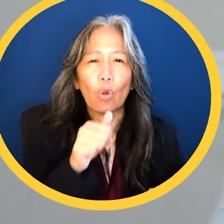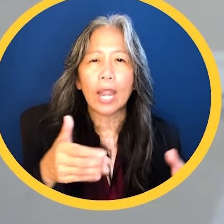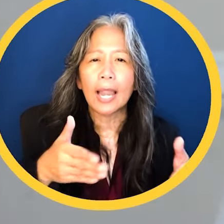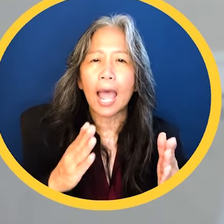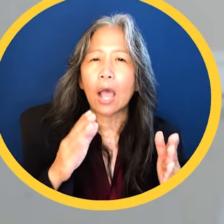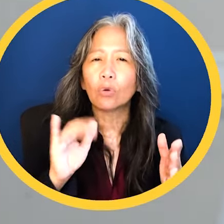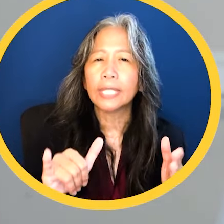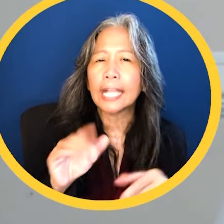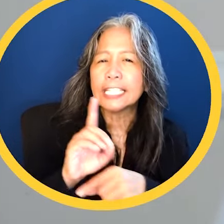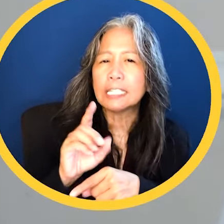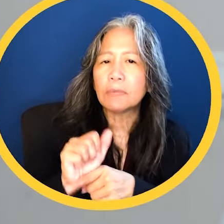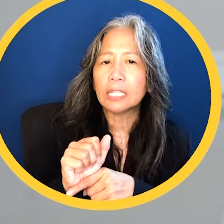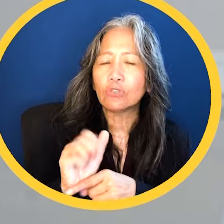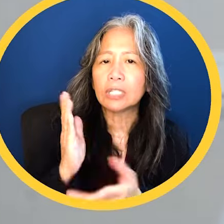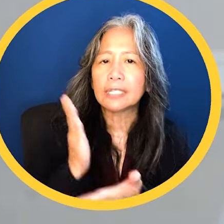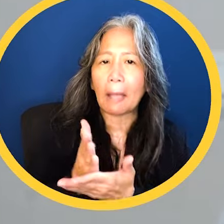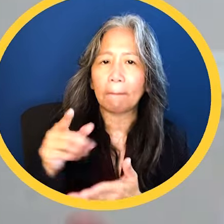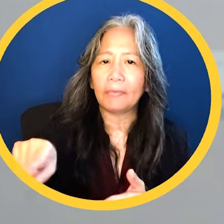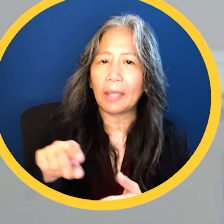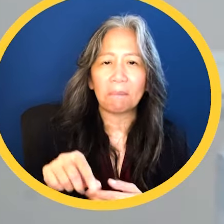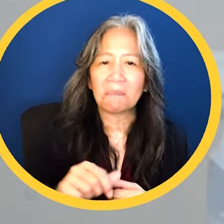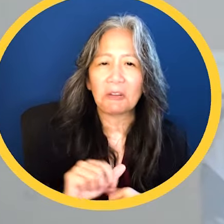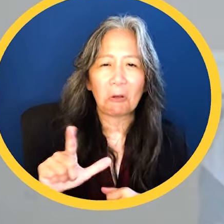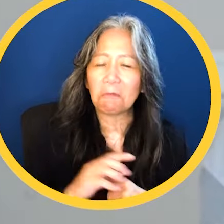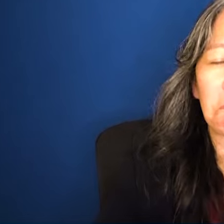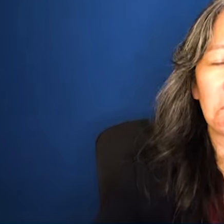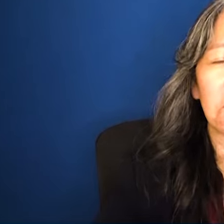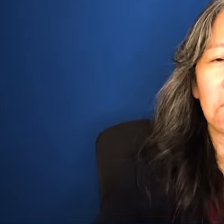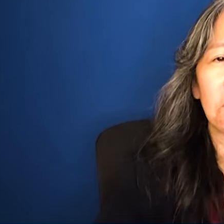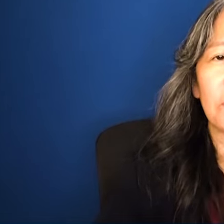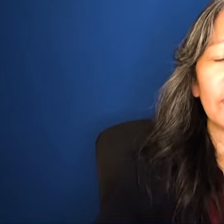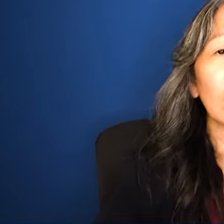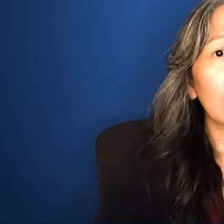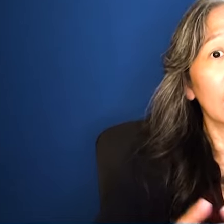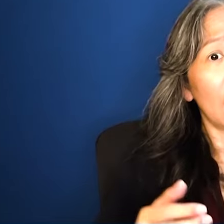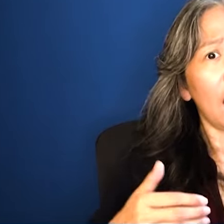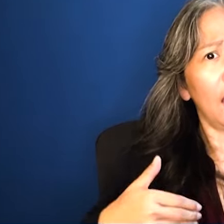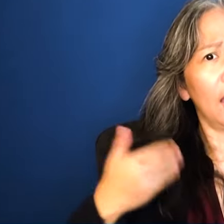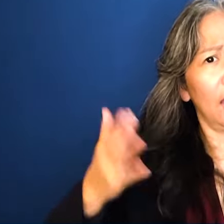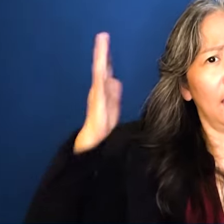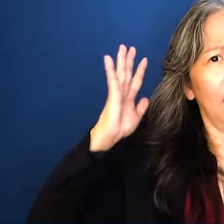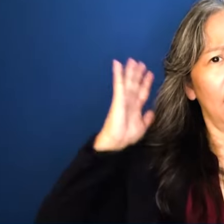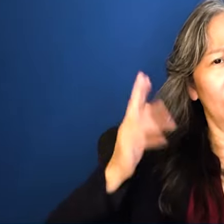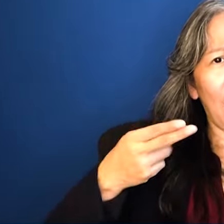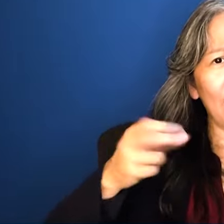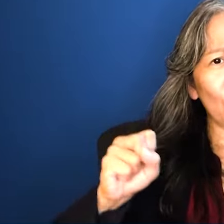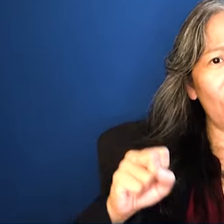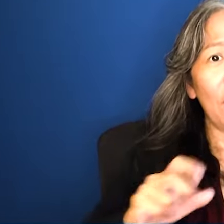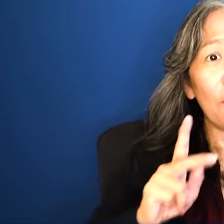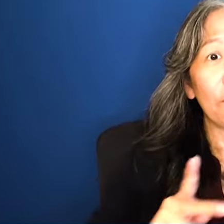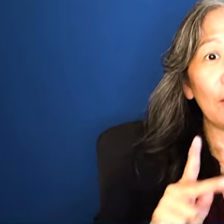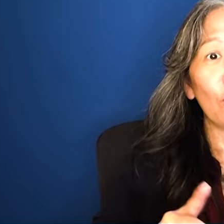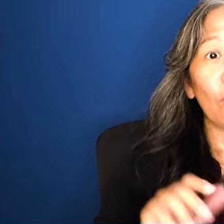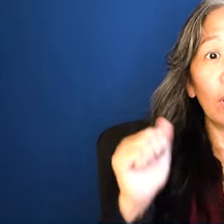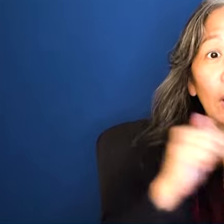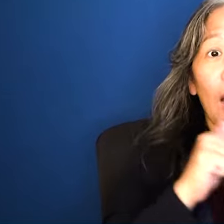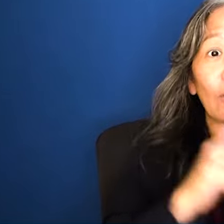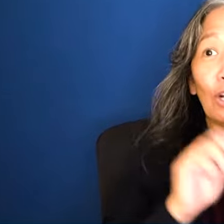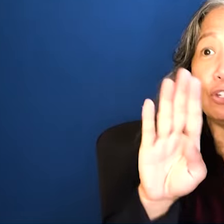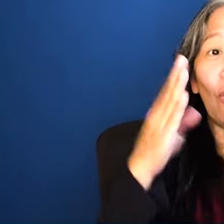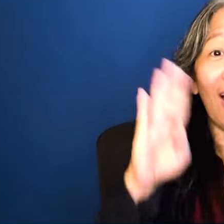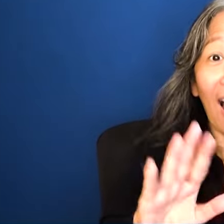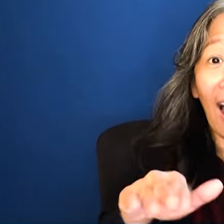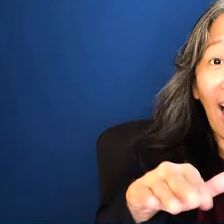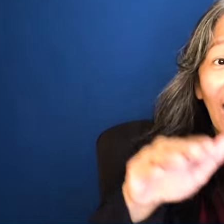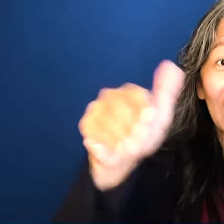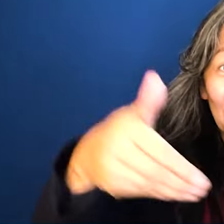they don't allow that disability to stop them at all. There have been times when we were younger, back in high school, people come to the door,